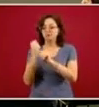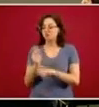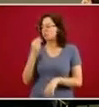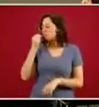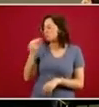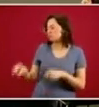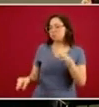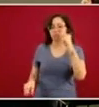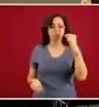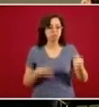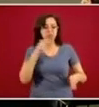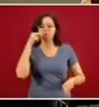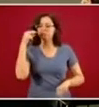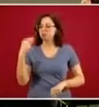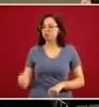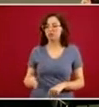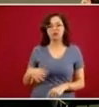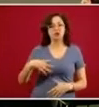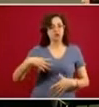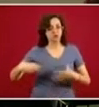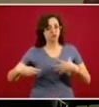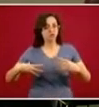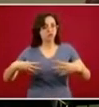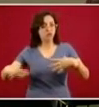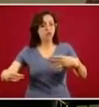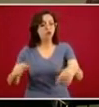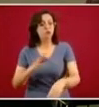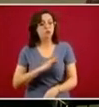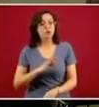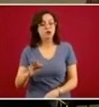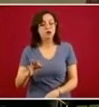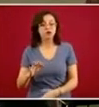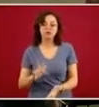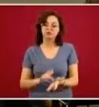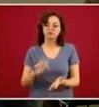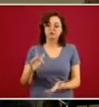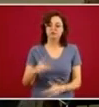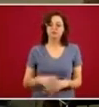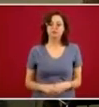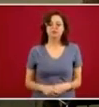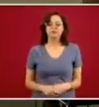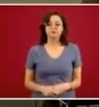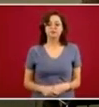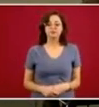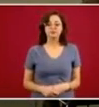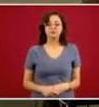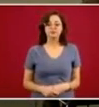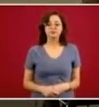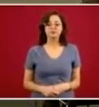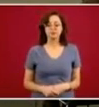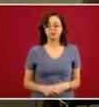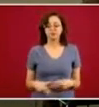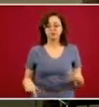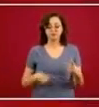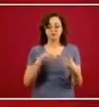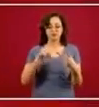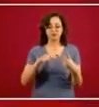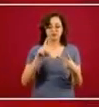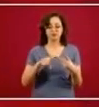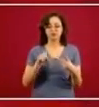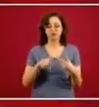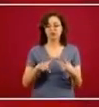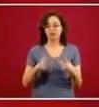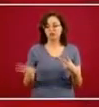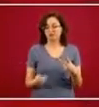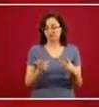in Mexico that has been a problem for many years, and that is public spitting. Spitting in public. A lot of people spit in